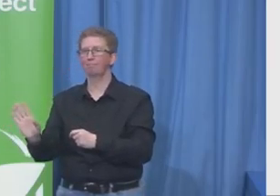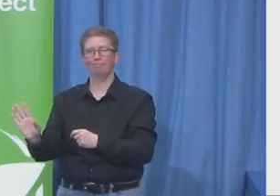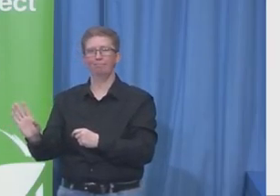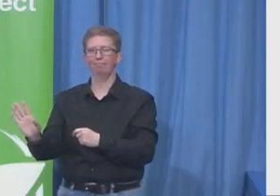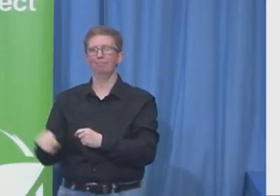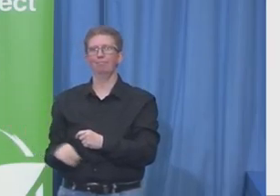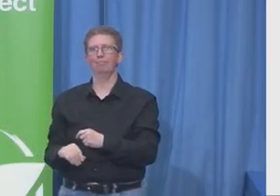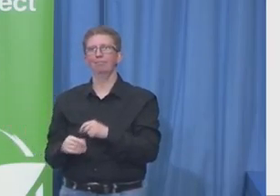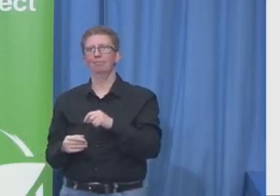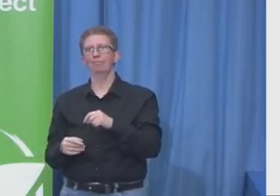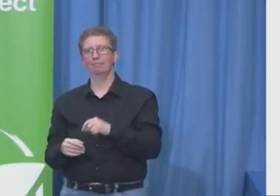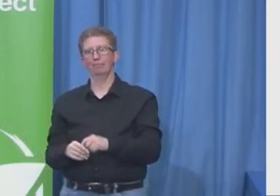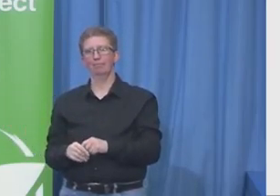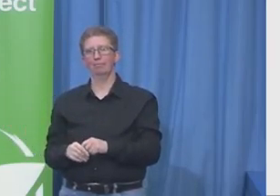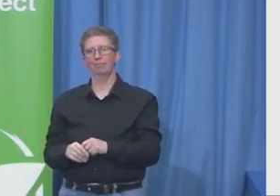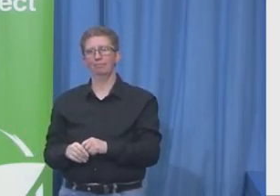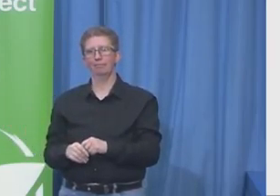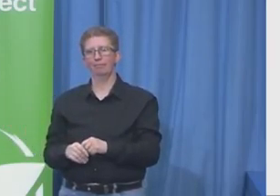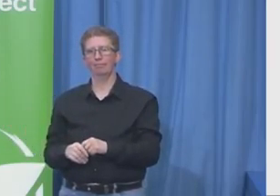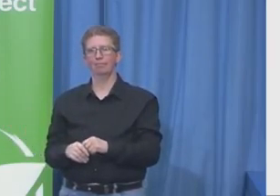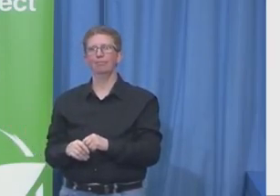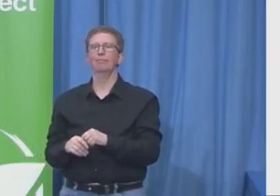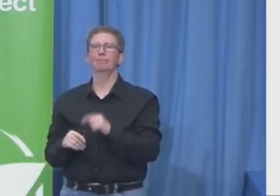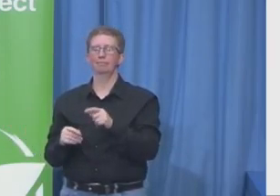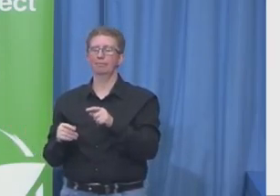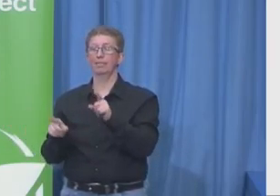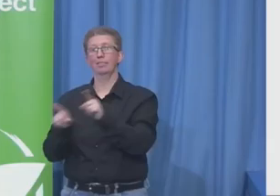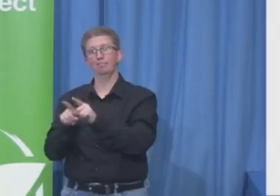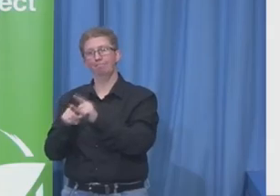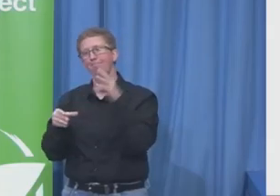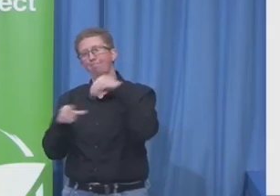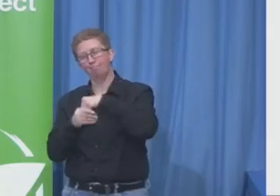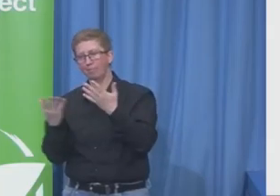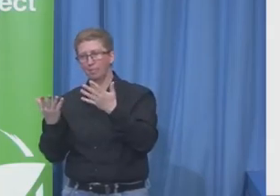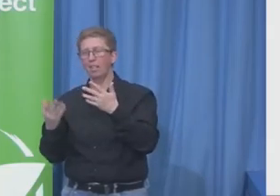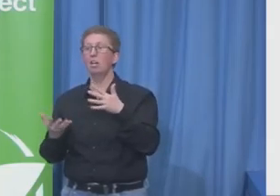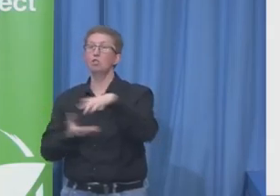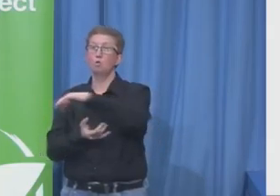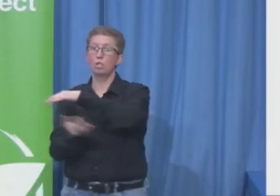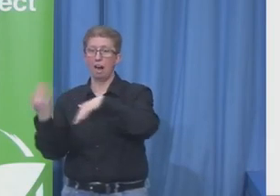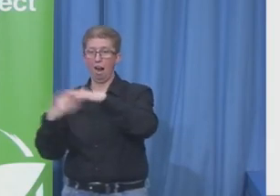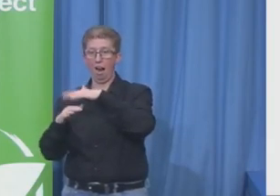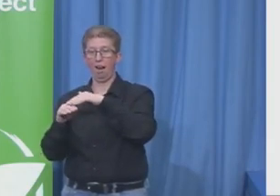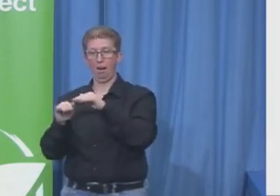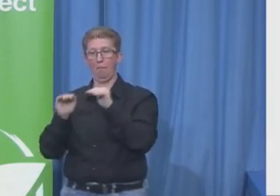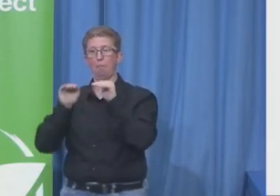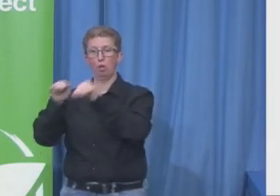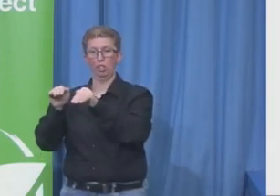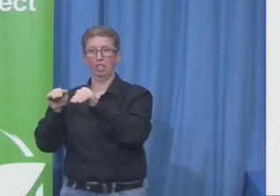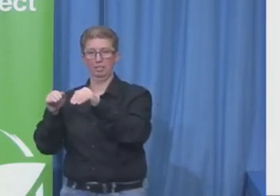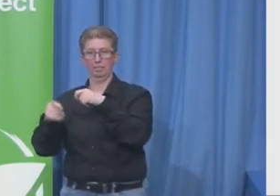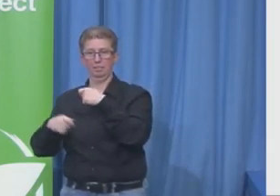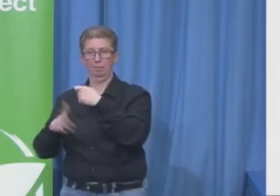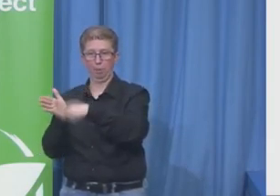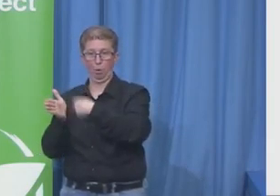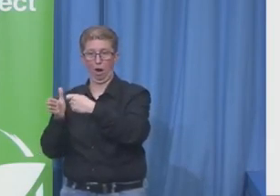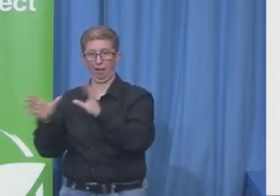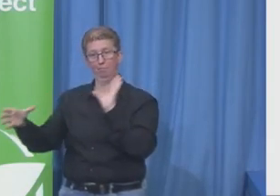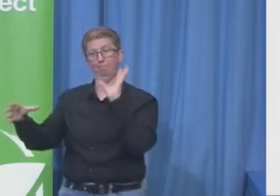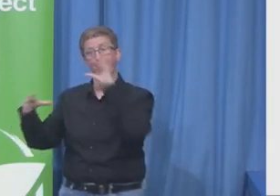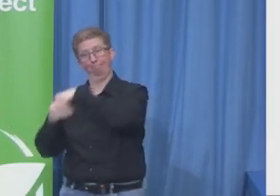livelihoods project. A strong component on disability that has indicators that we can follow up on and look at impact.